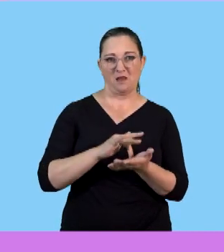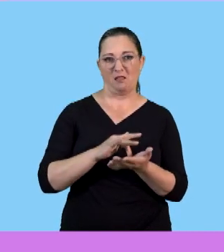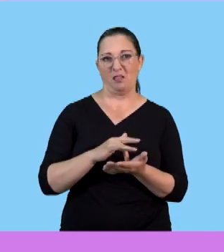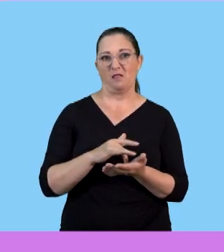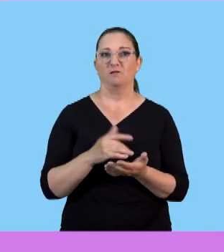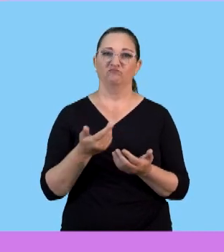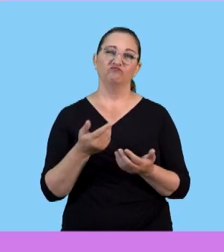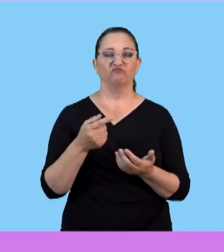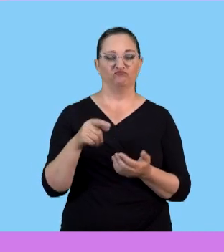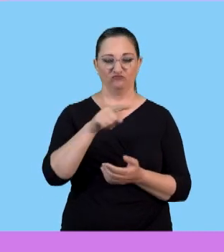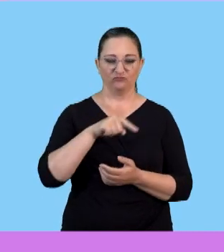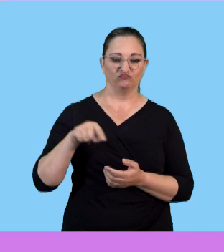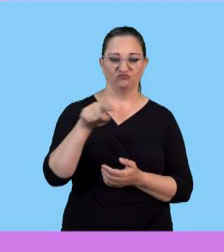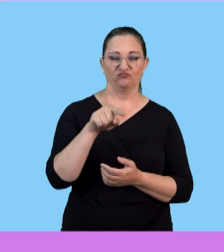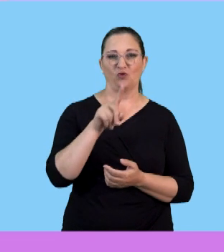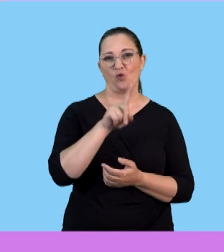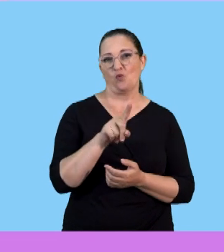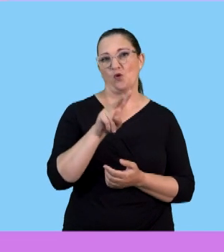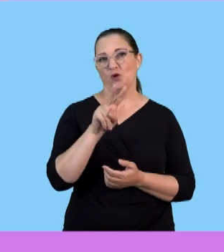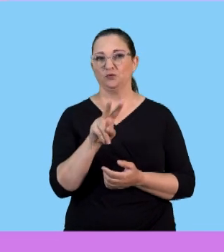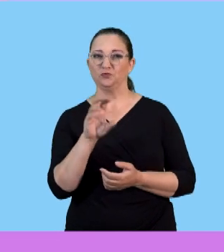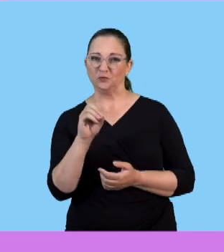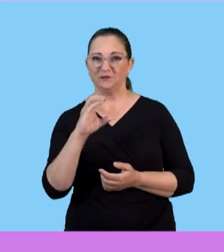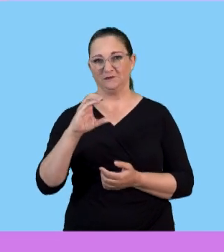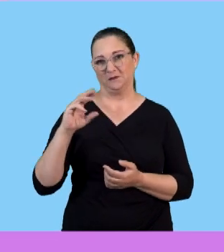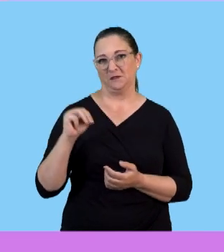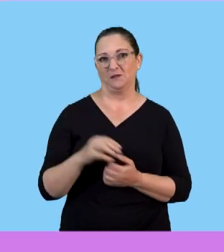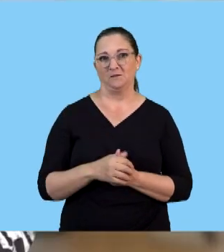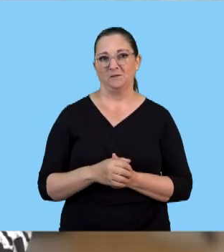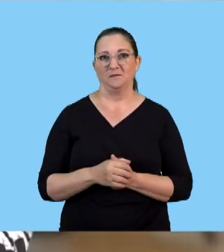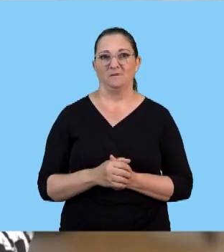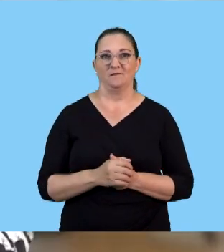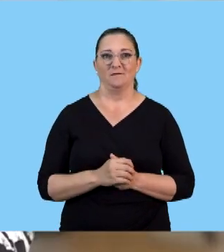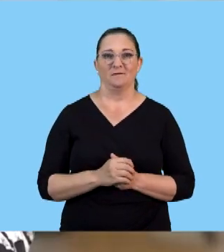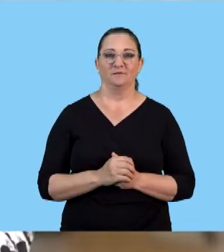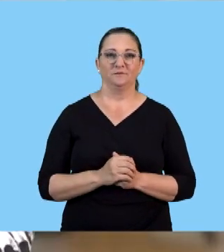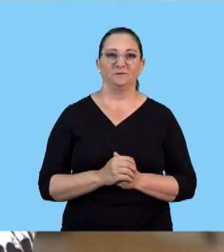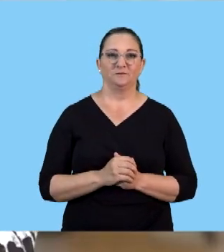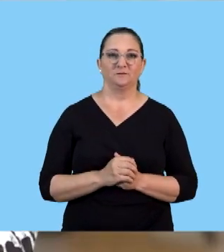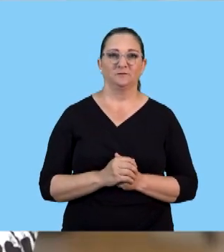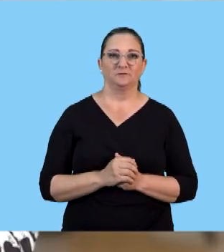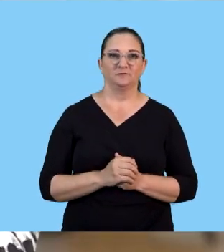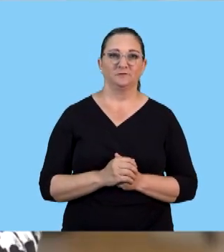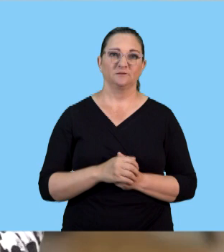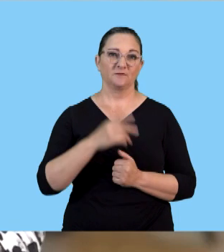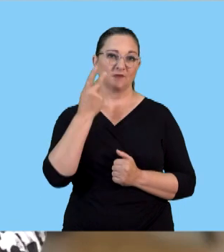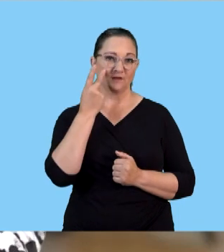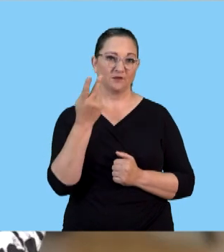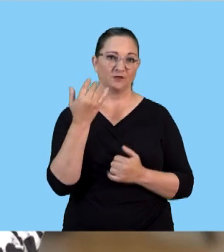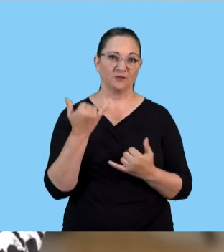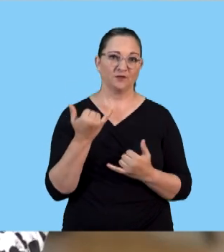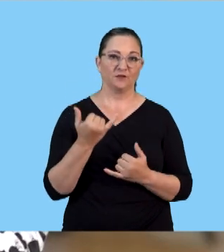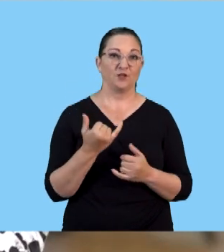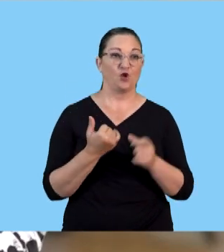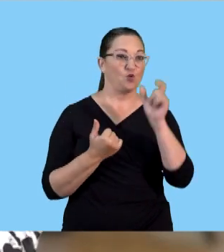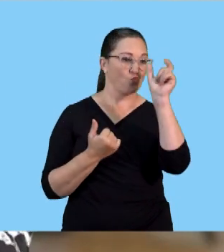that will give you a diameter of 120 centimeters as well. Let's look at the